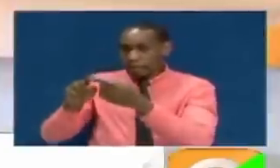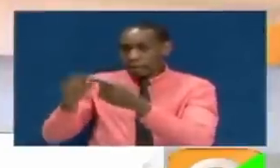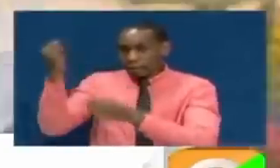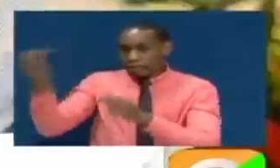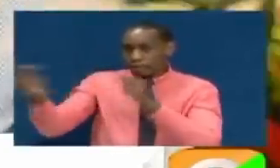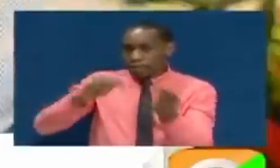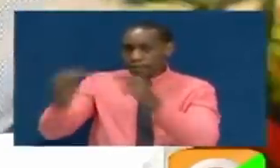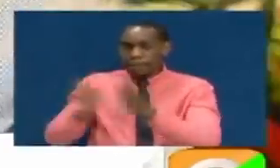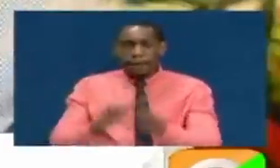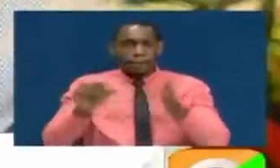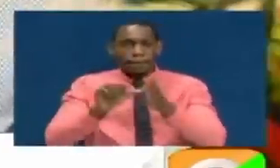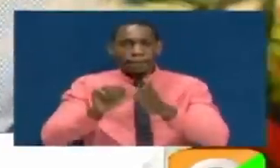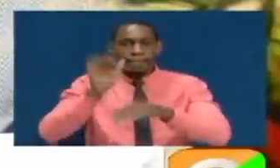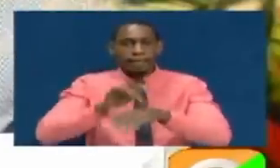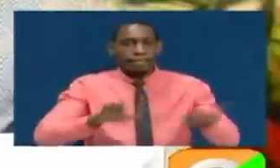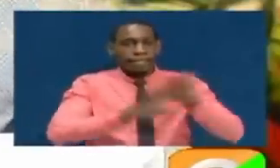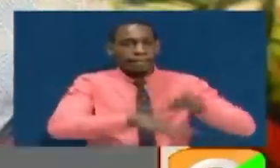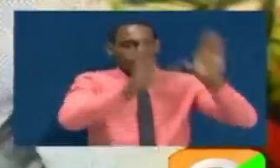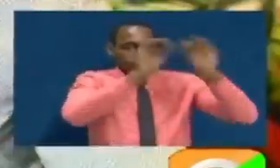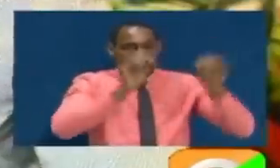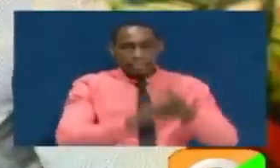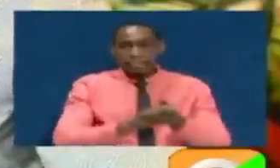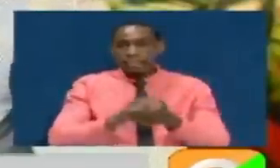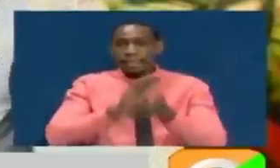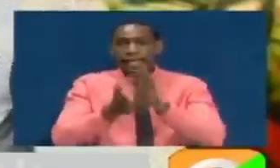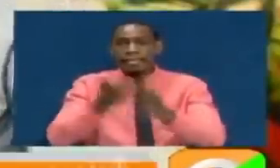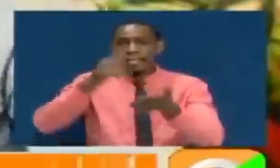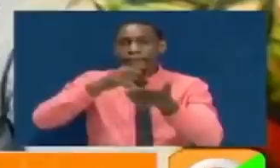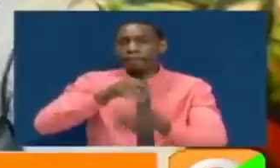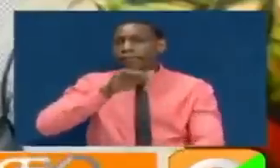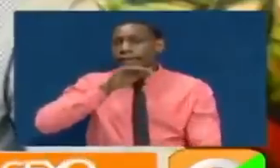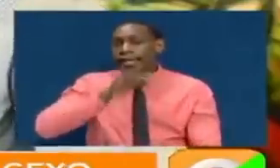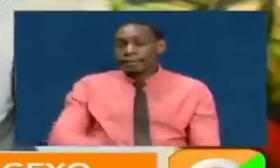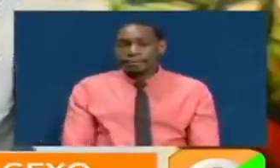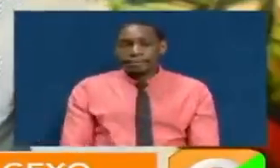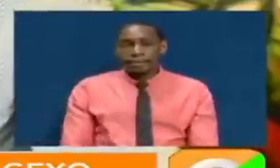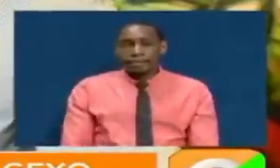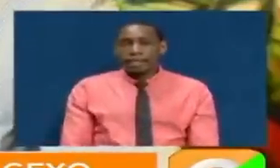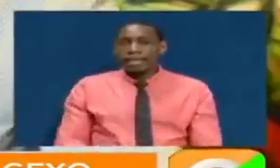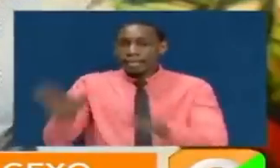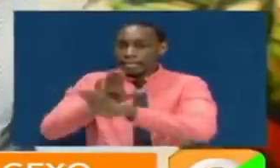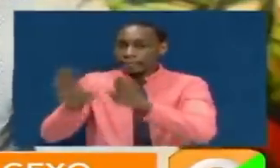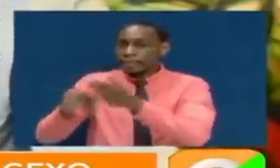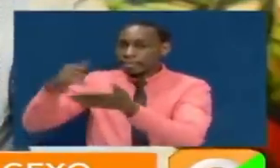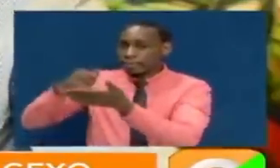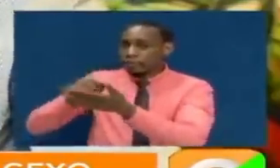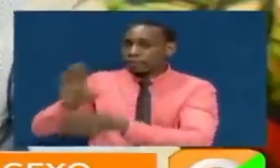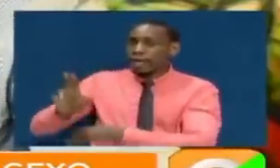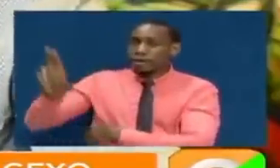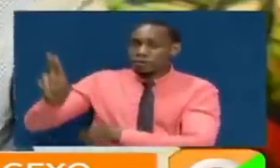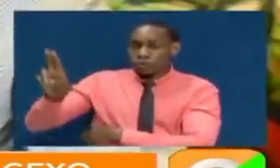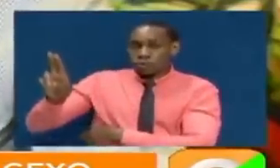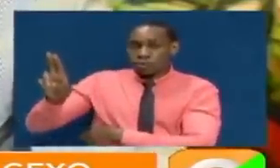jabs. The problems that are bedeviling the deputy president has nothing to do with Raila Odinga. It has everything to do with